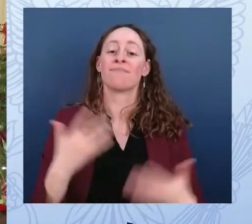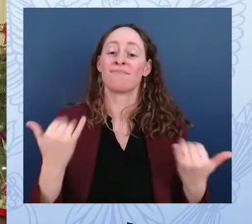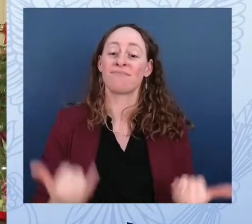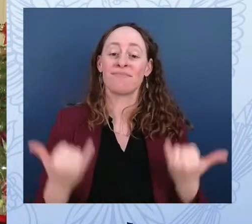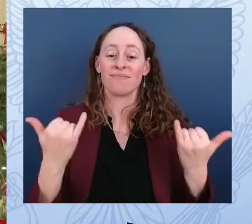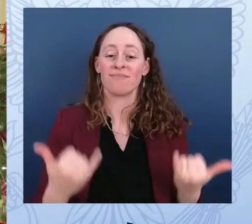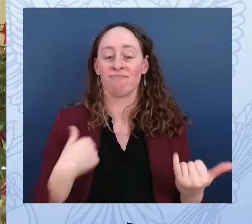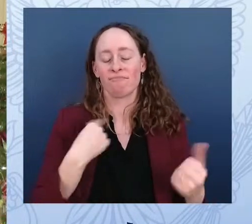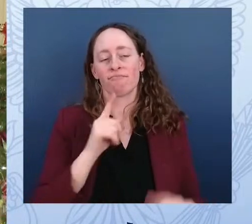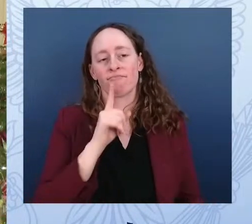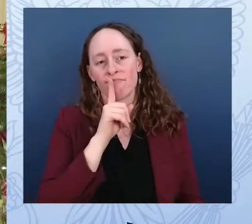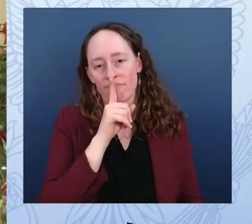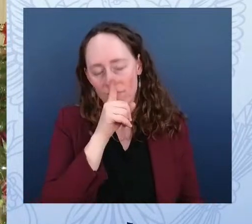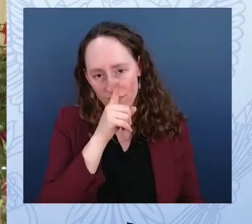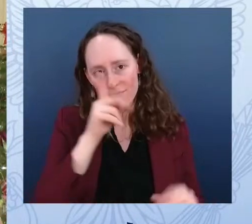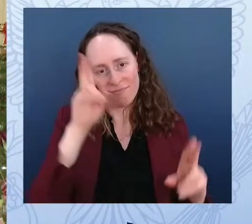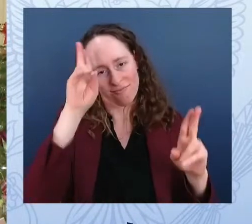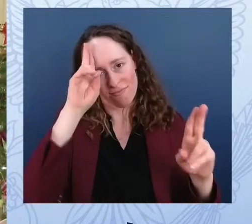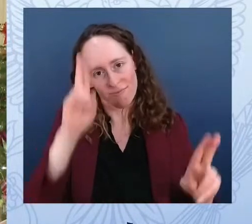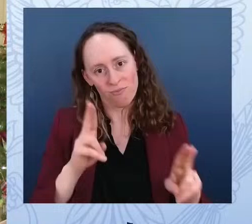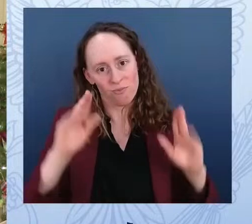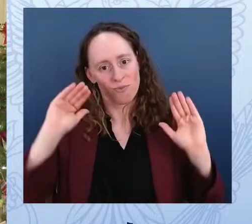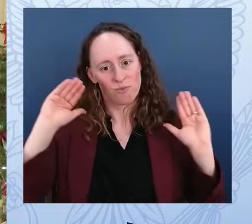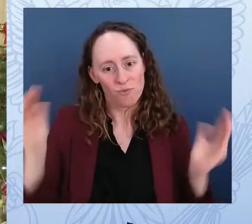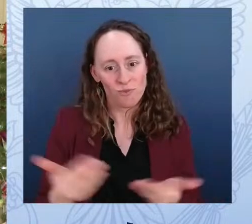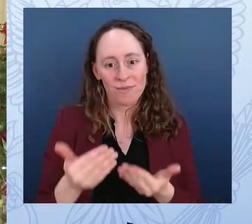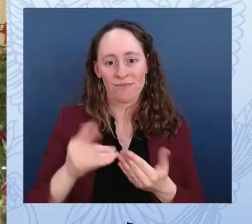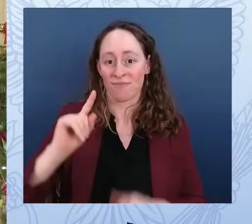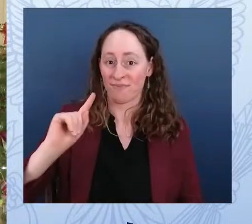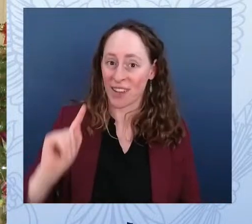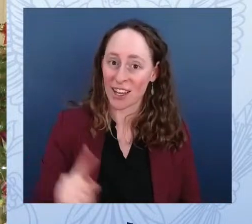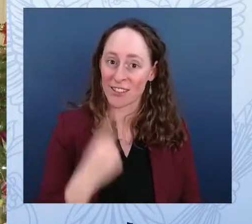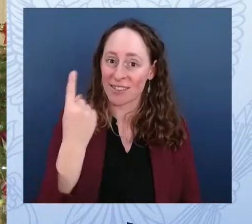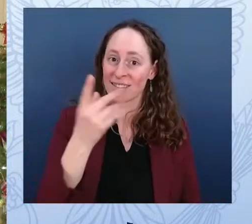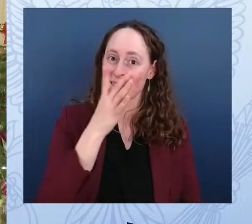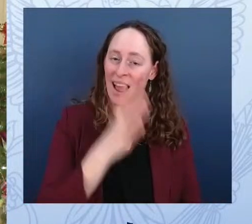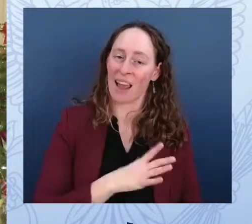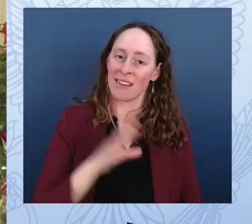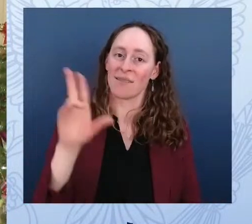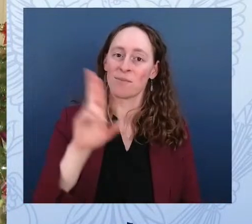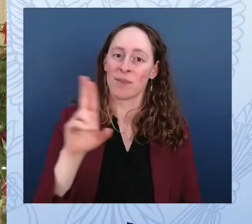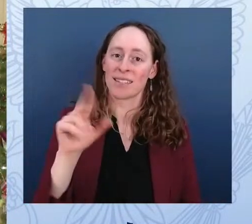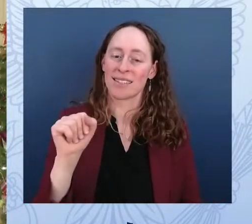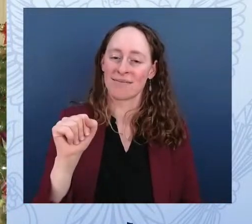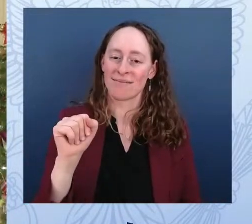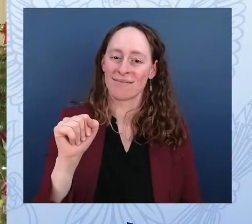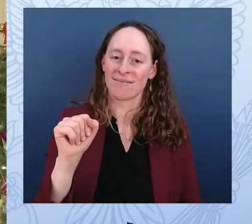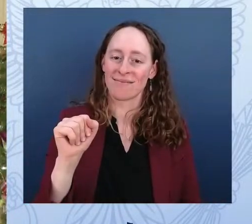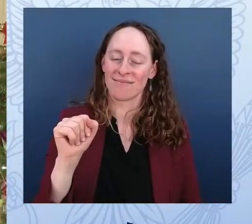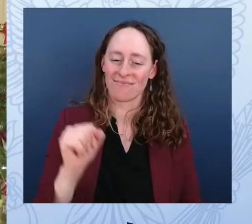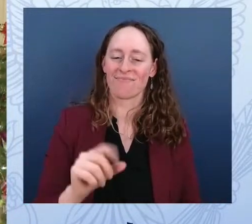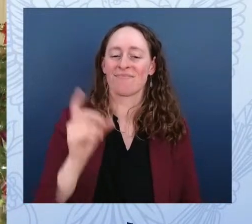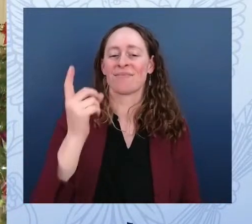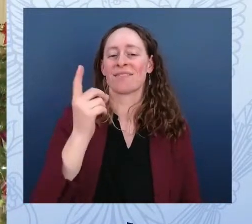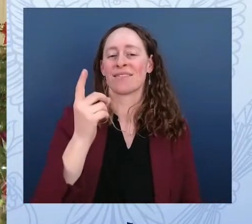introduce the First Lady of the United States of America, Dr. Jill Biden.